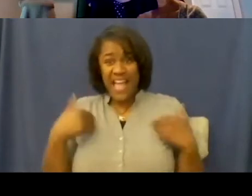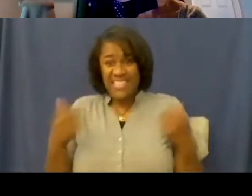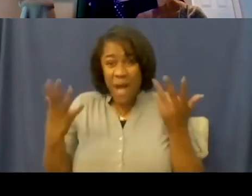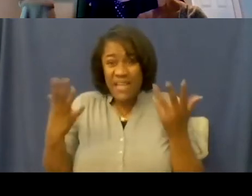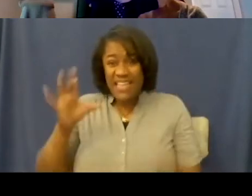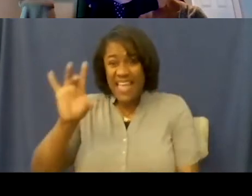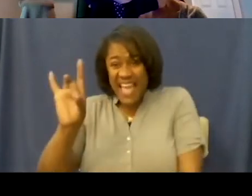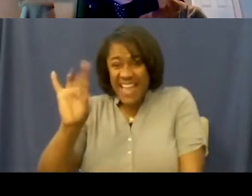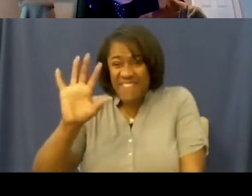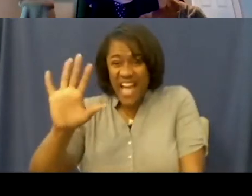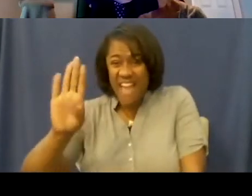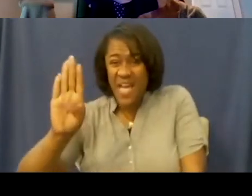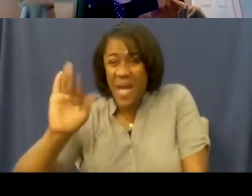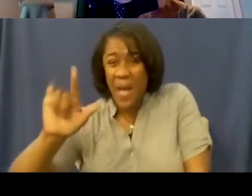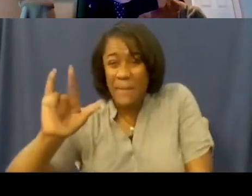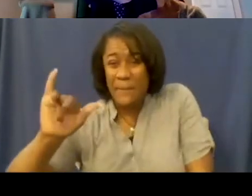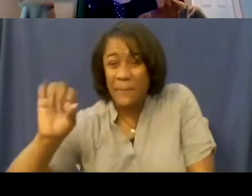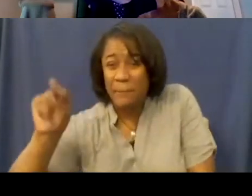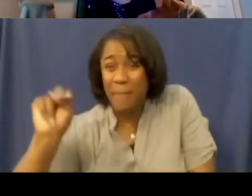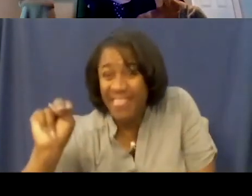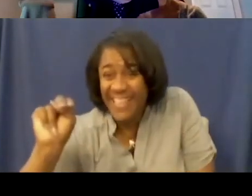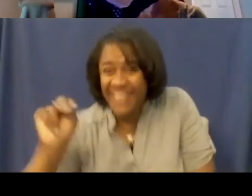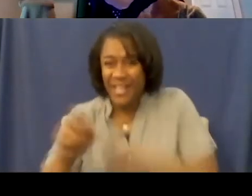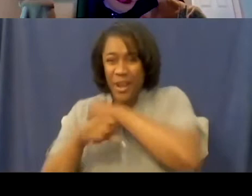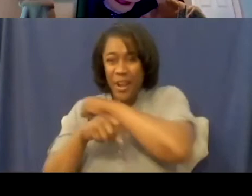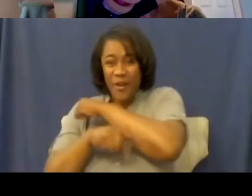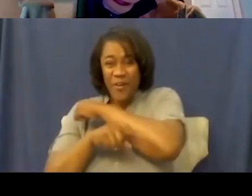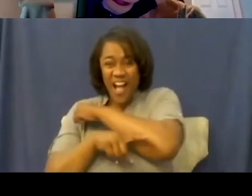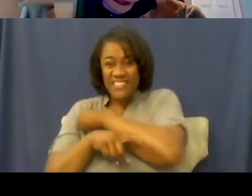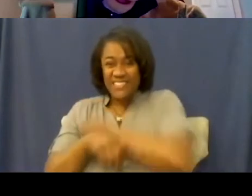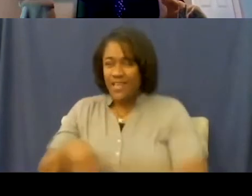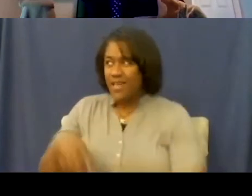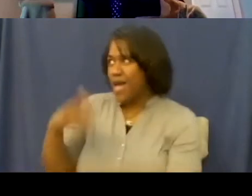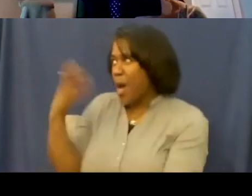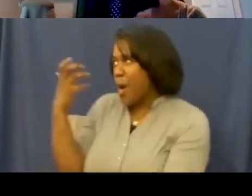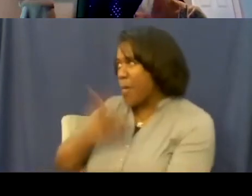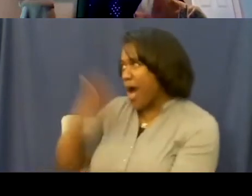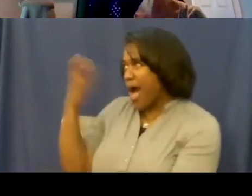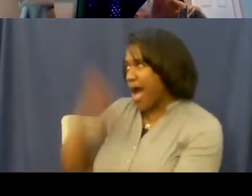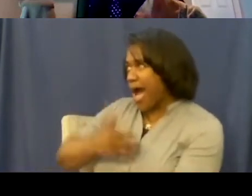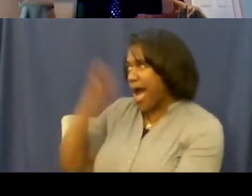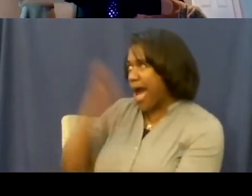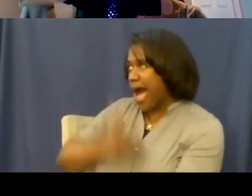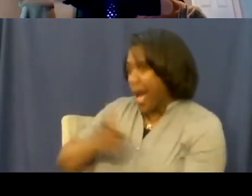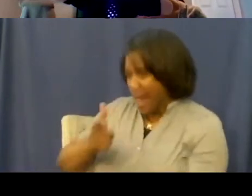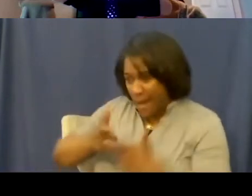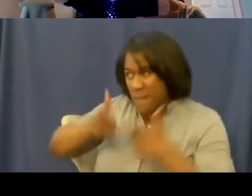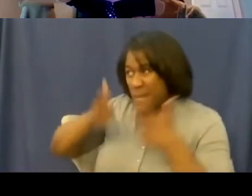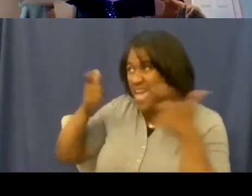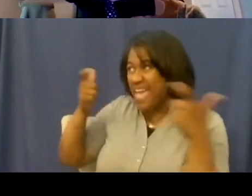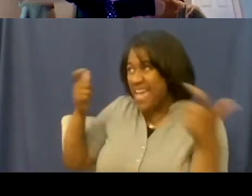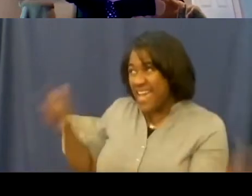85 billion of these neurons. Wow, that's a big